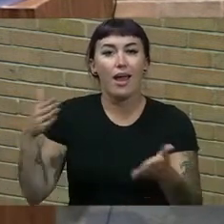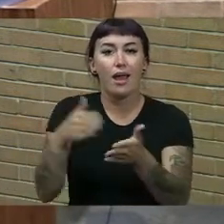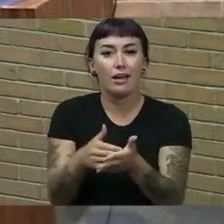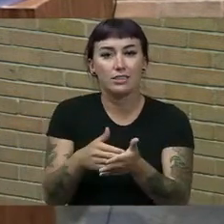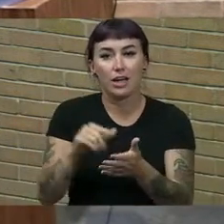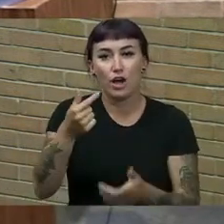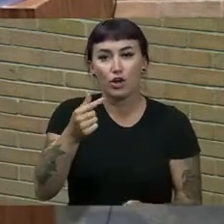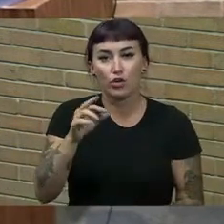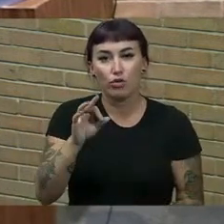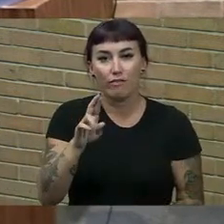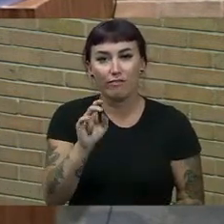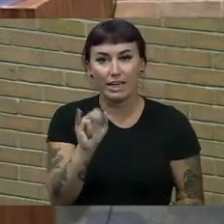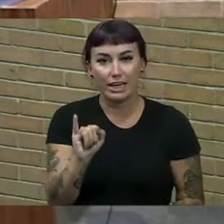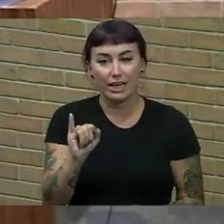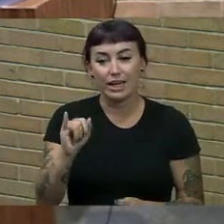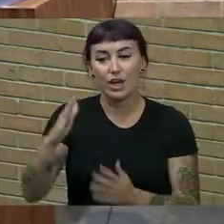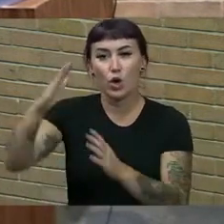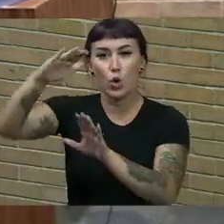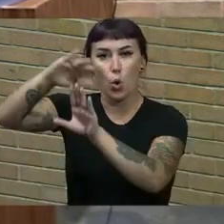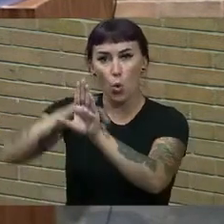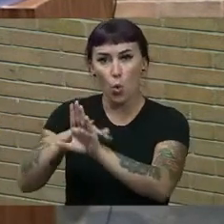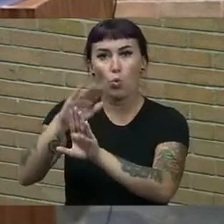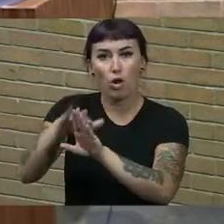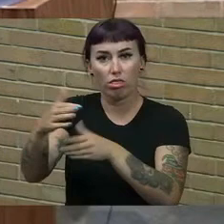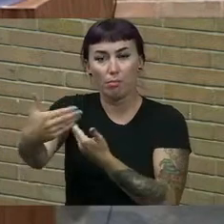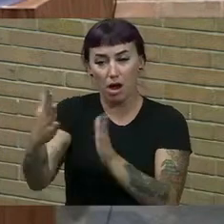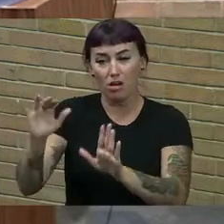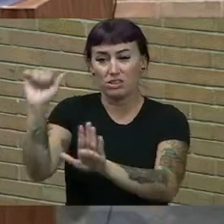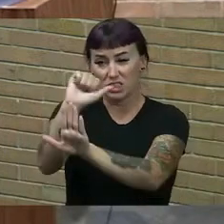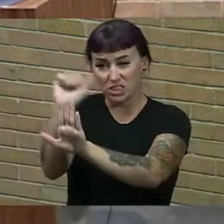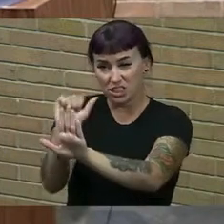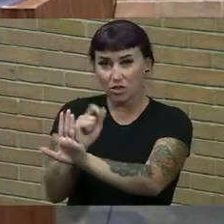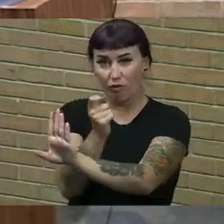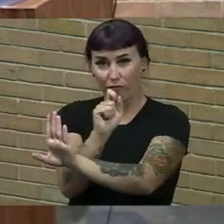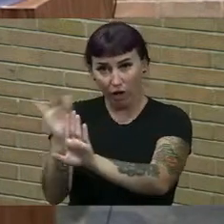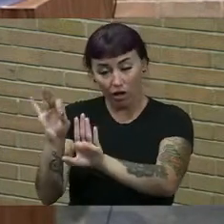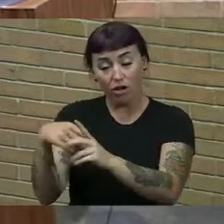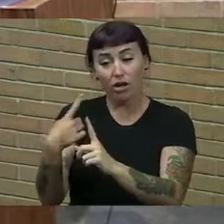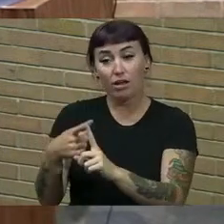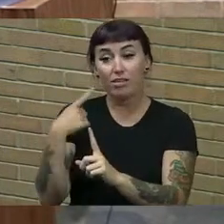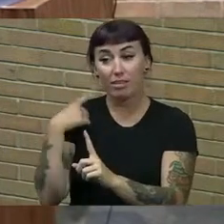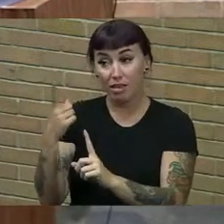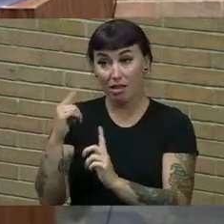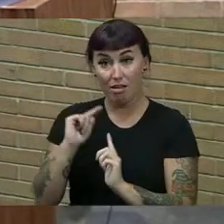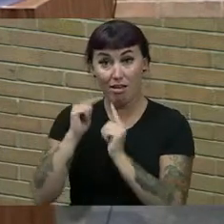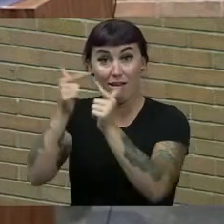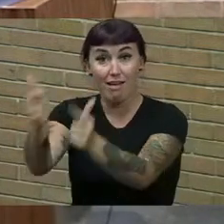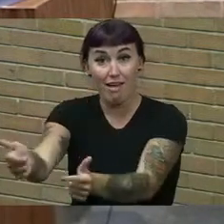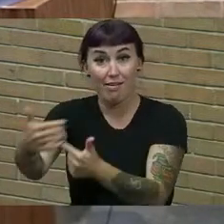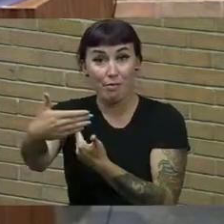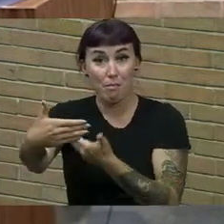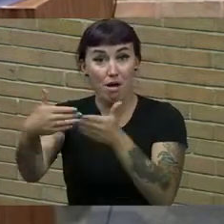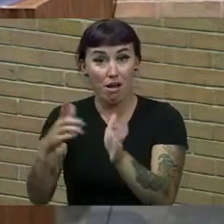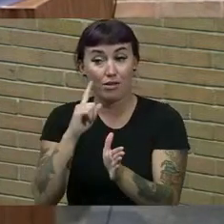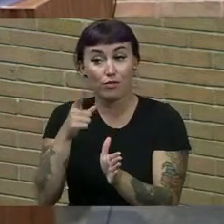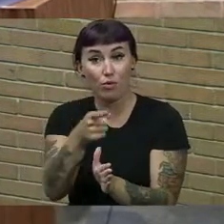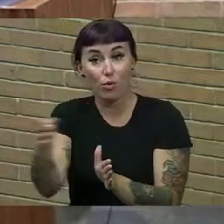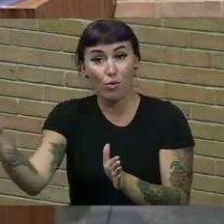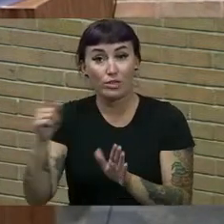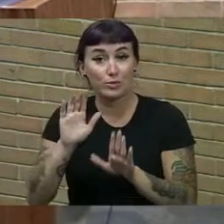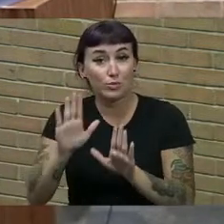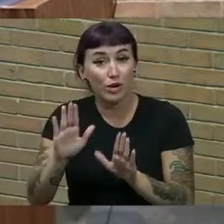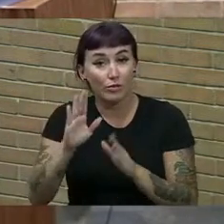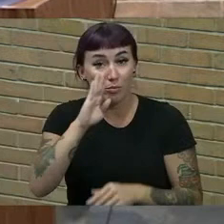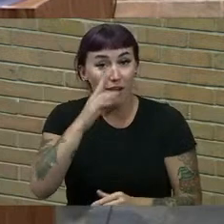those paintings on the signal boxes. And then he turned the boxes over to these wonderful Brighton High School art